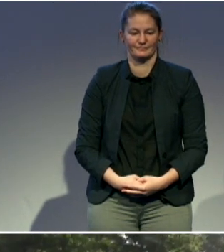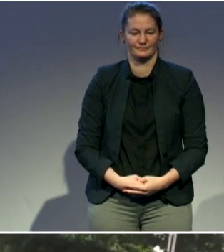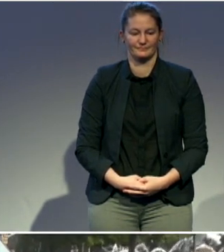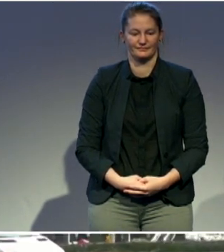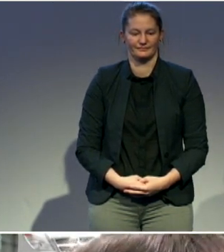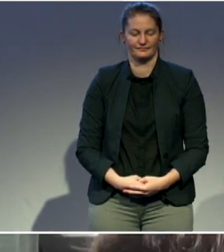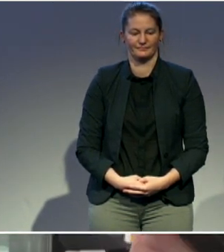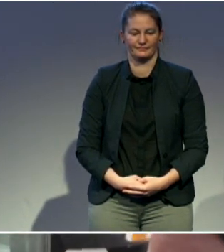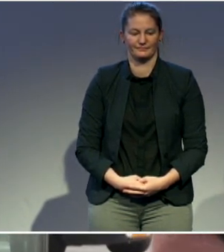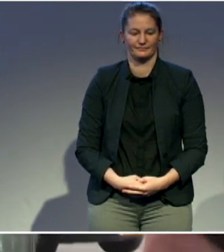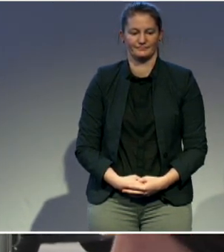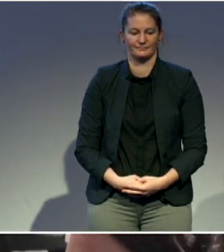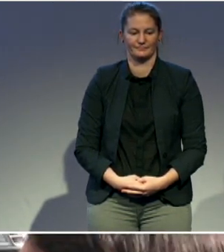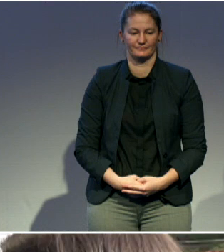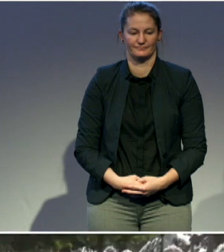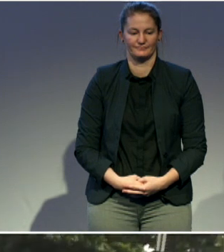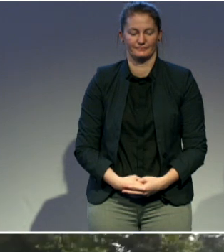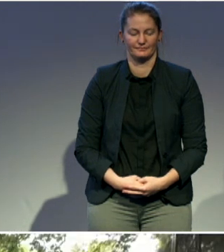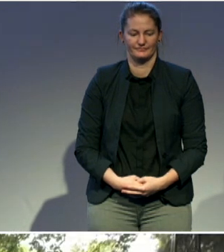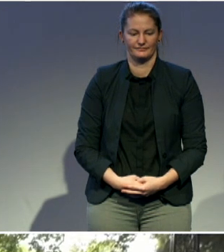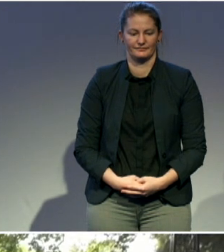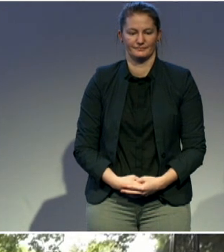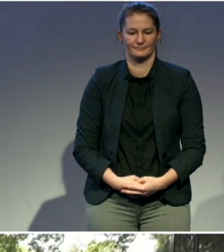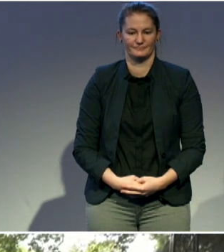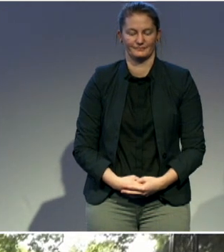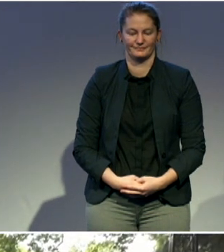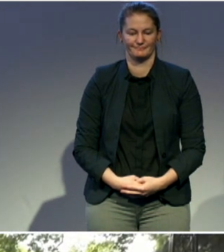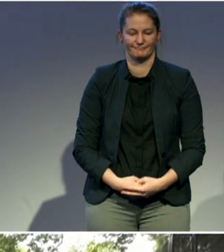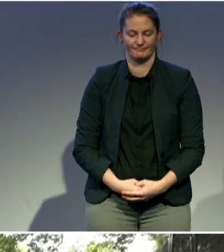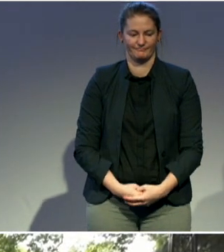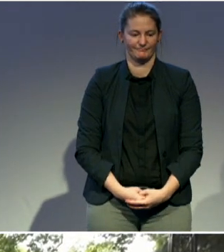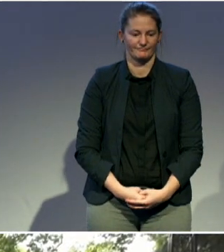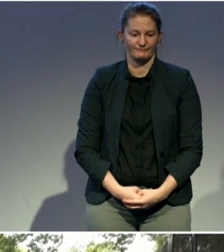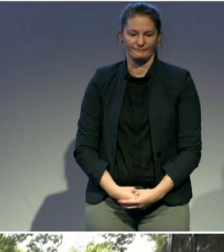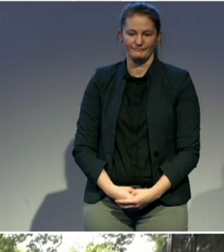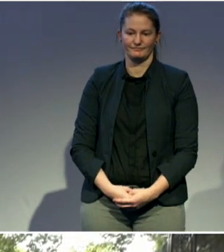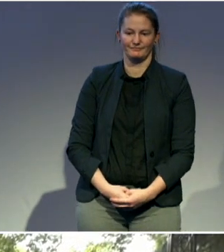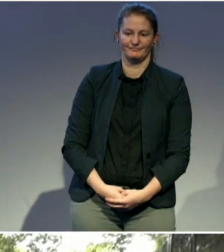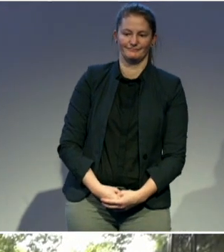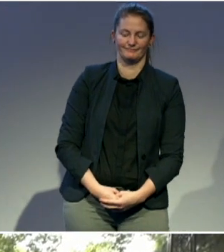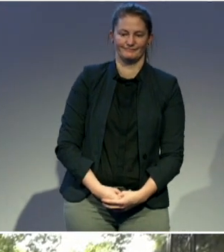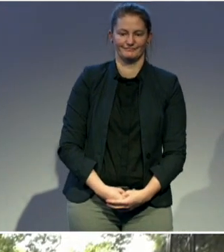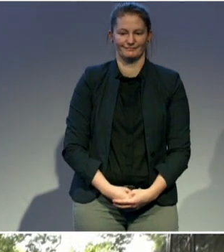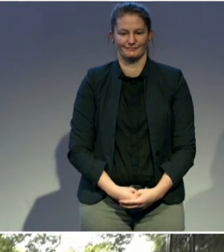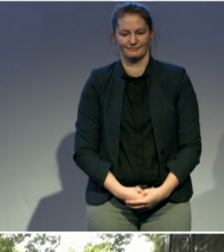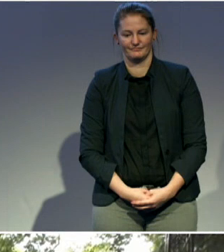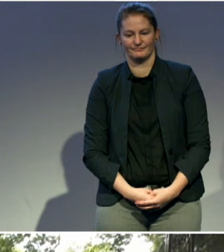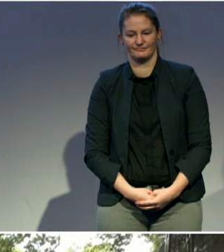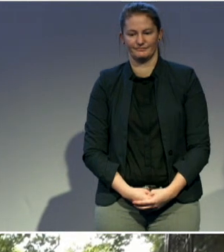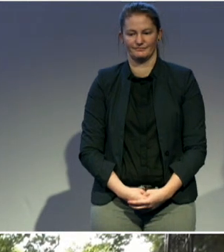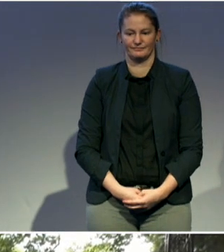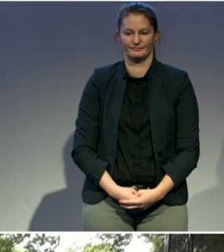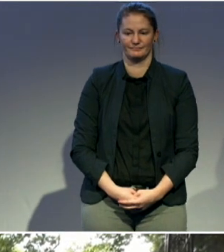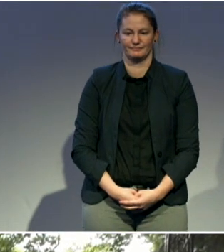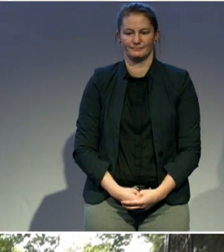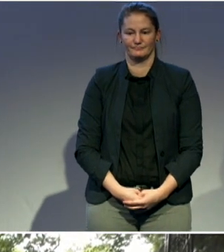and that's what I'm here to make sure the council remembers and the city remembers.